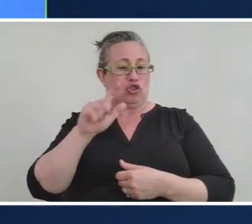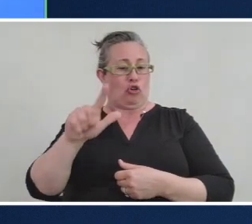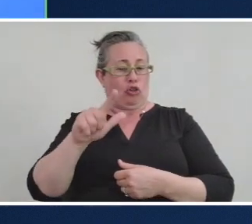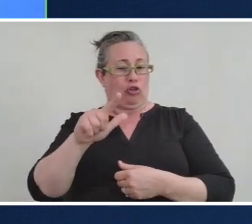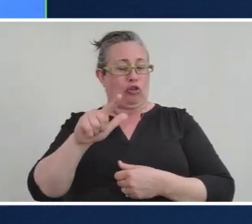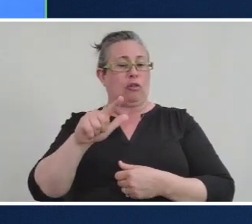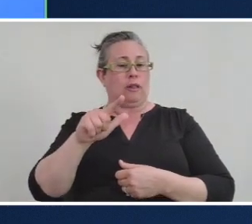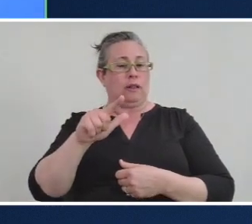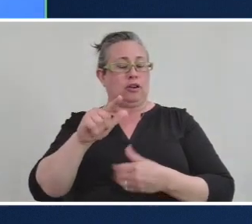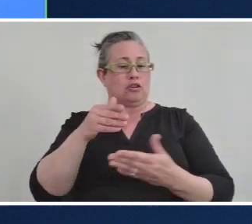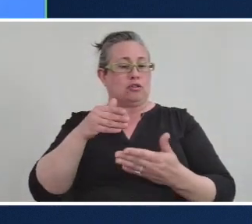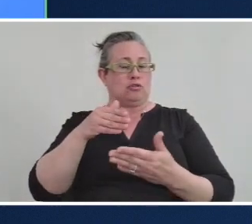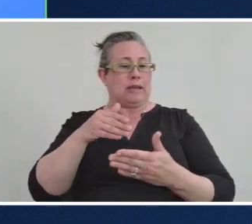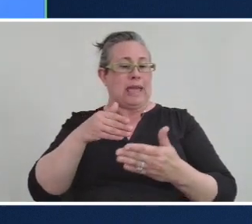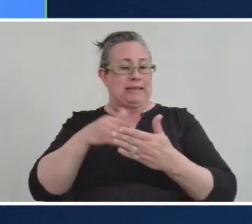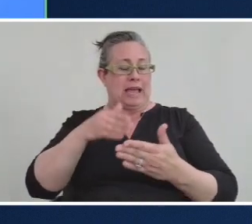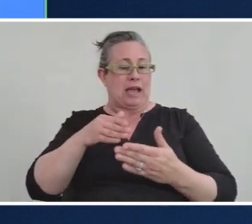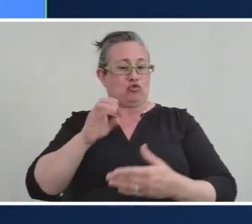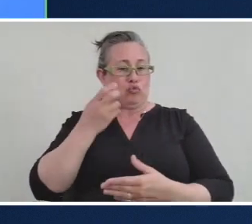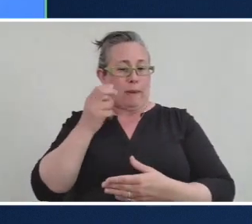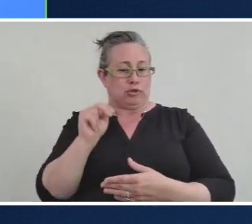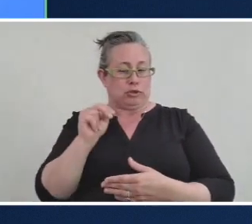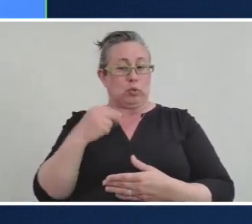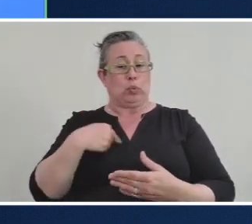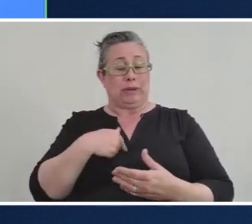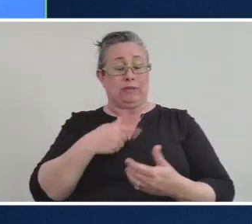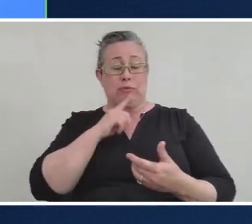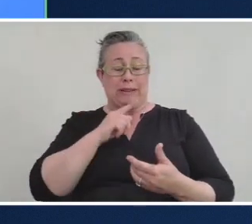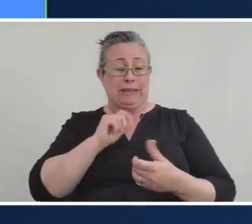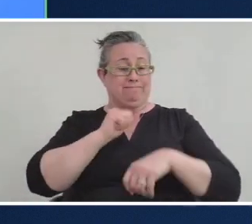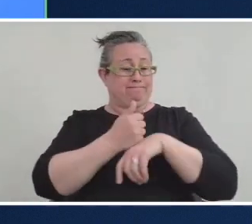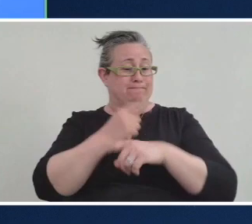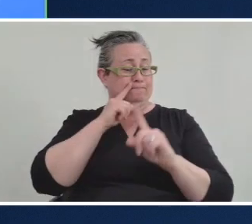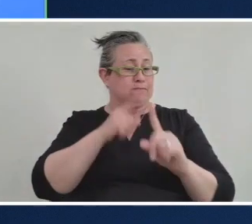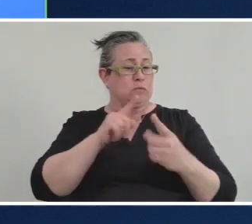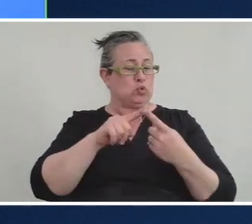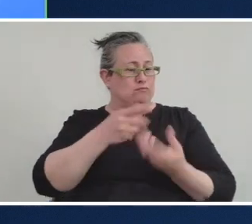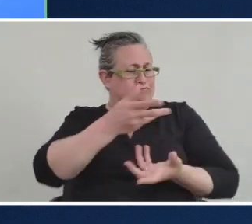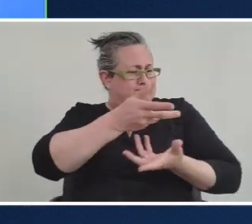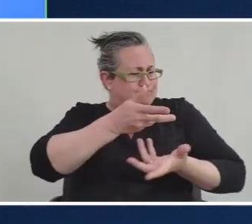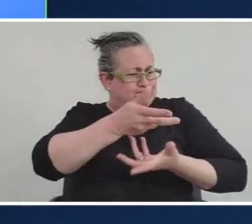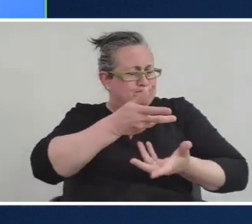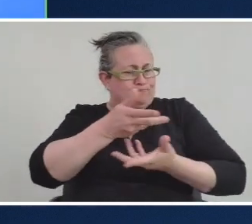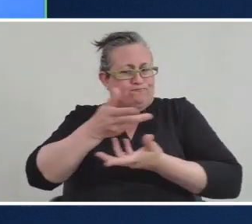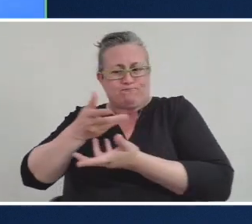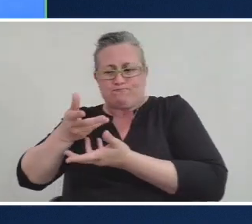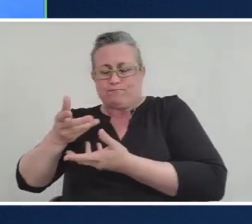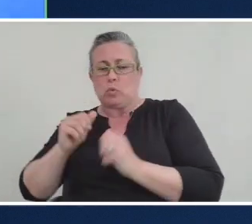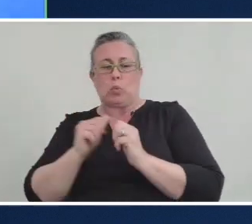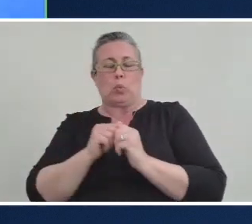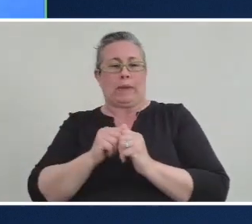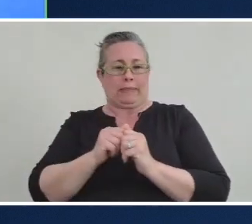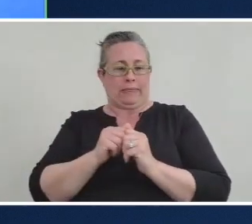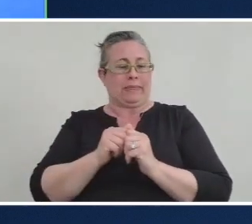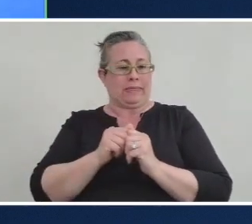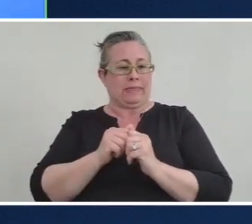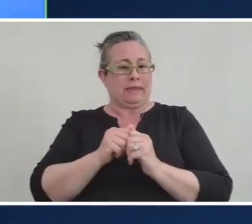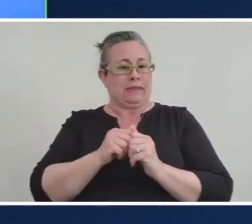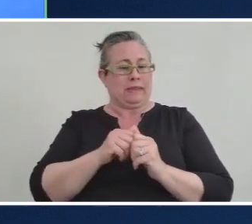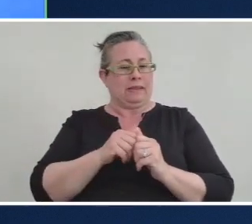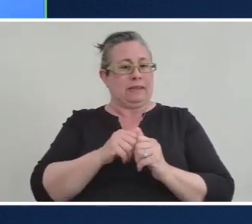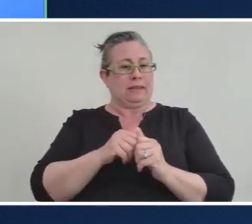around engaging with the private sector to really raise the game when it comes to standards of